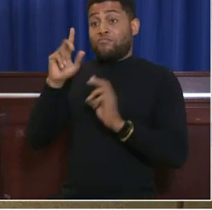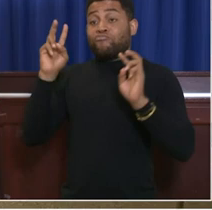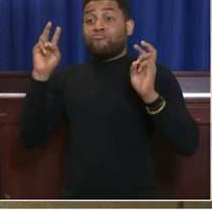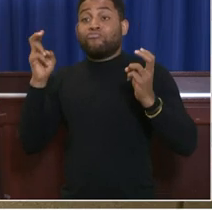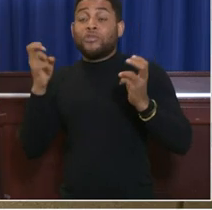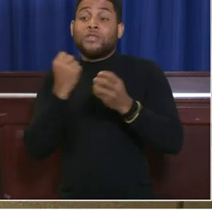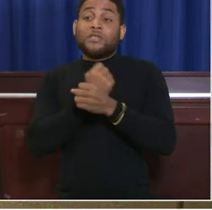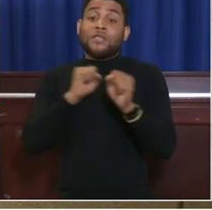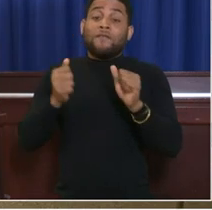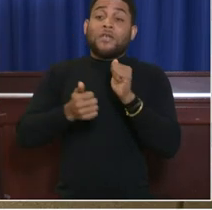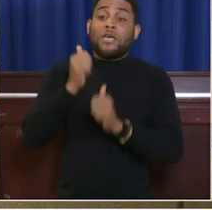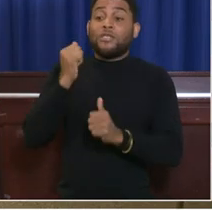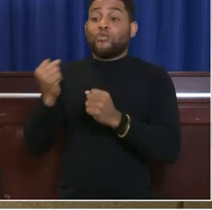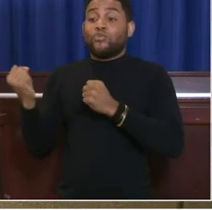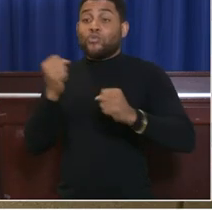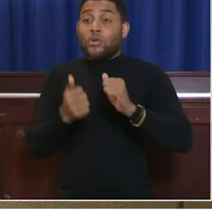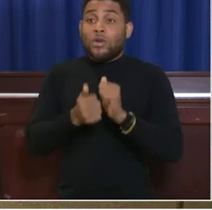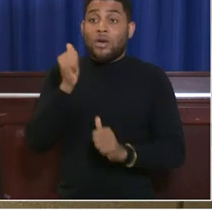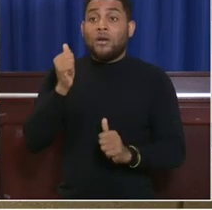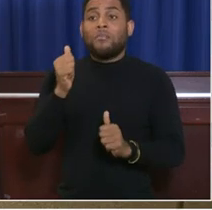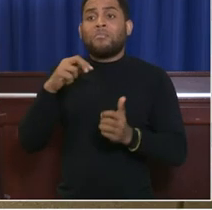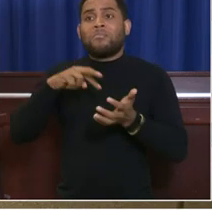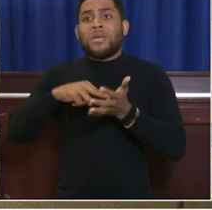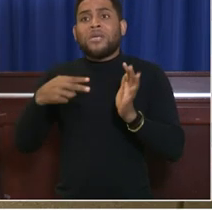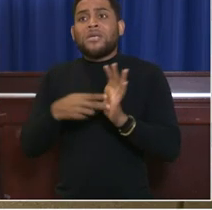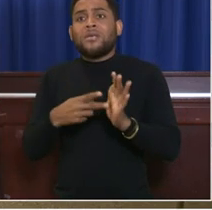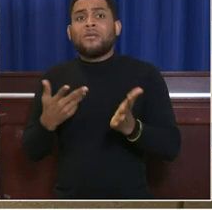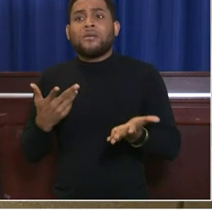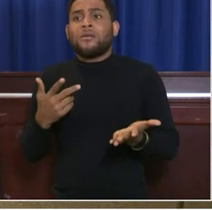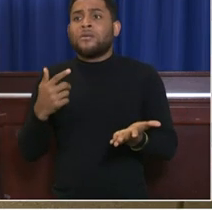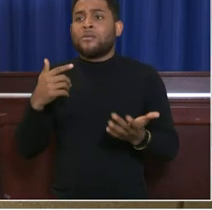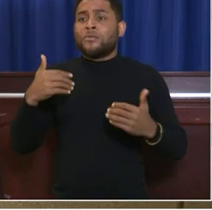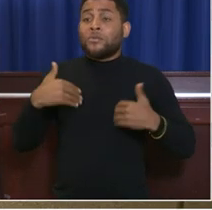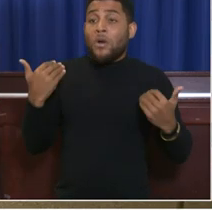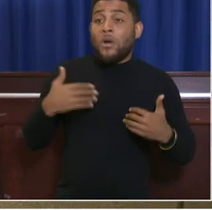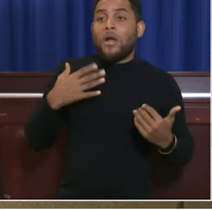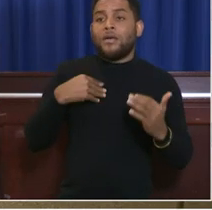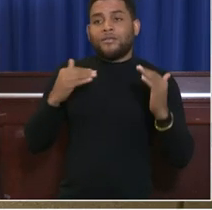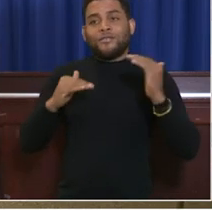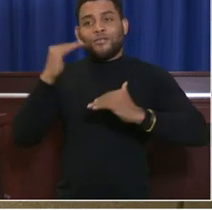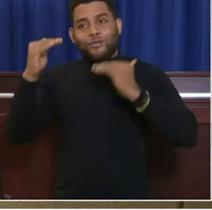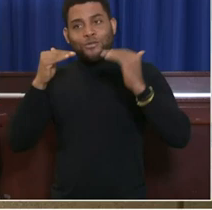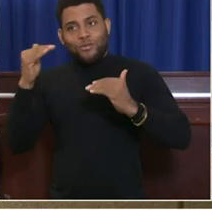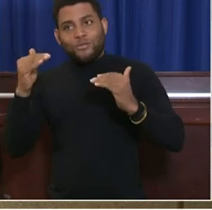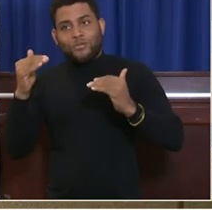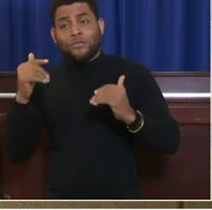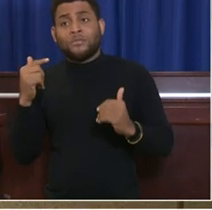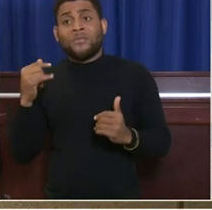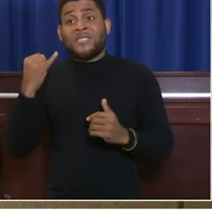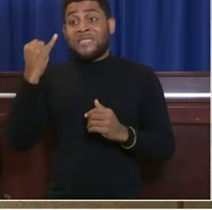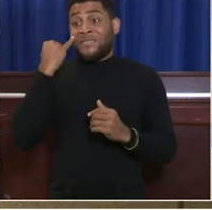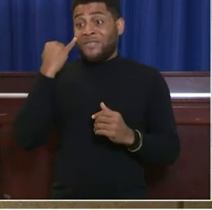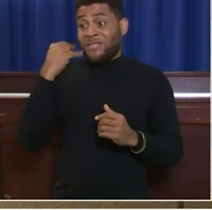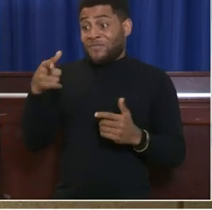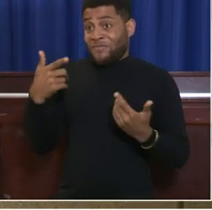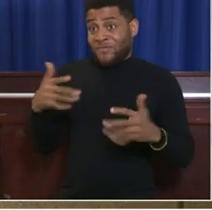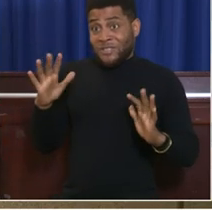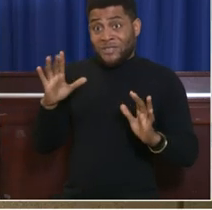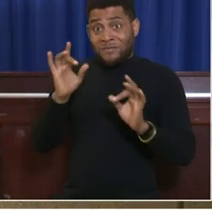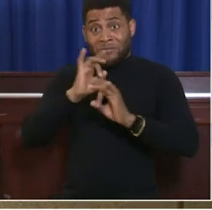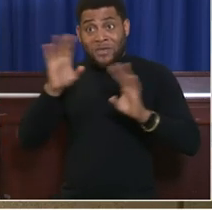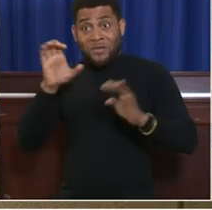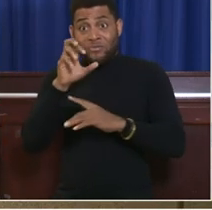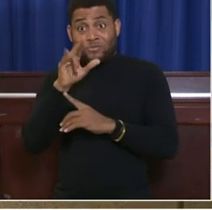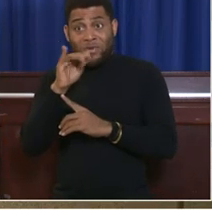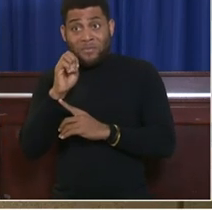talking about juveniles here, but also for juveniles, for people who have committed, who are accused